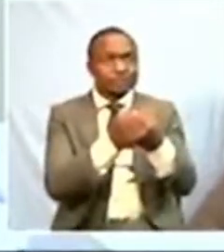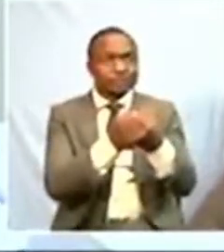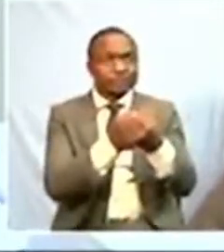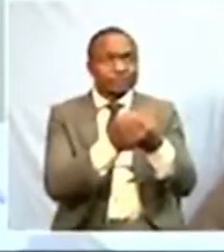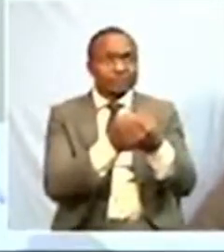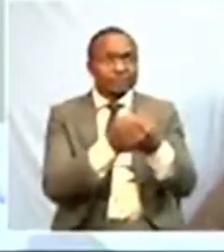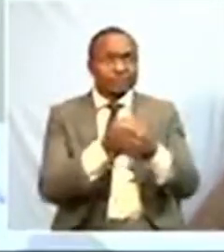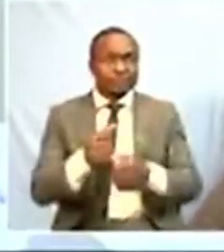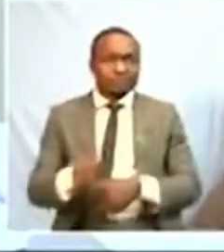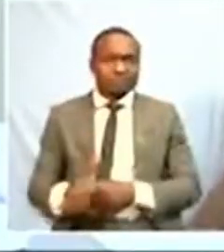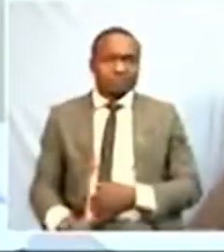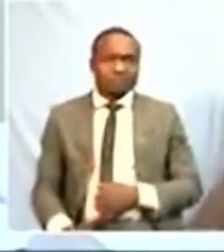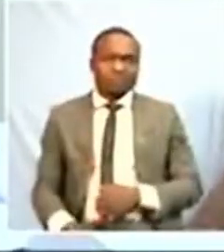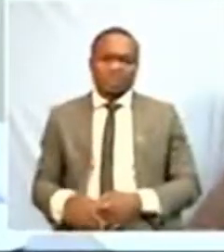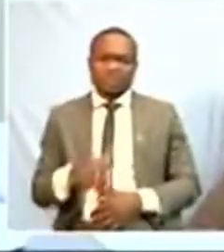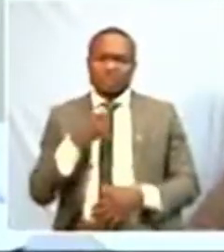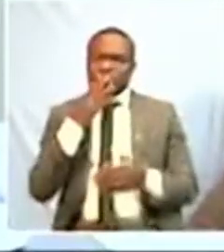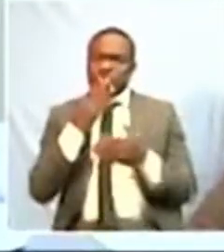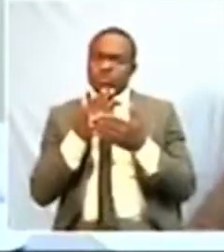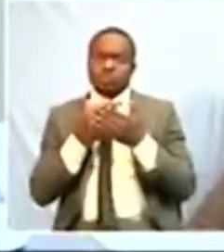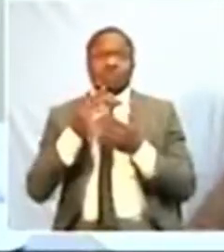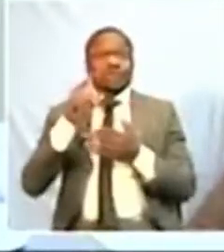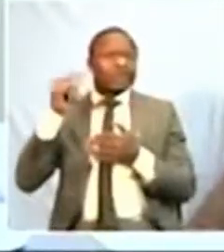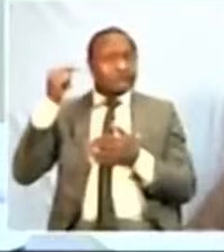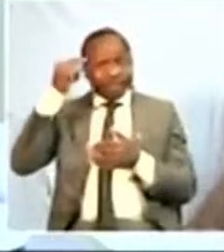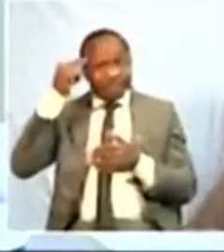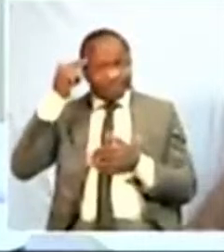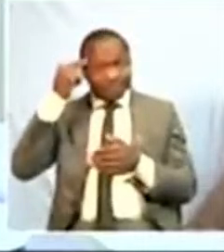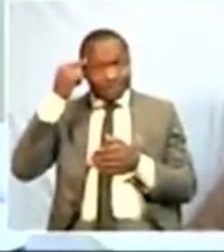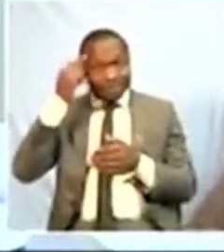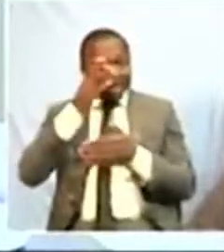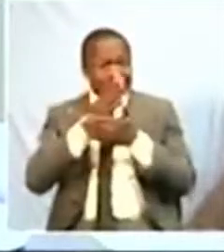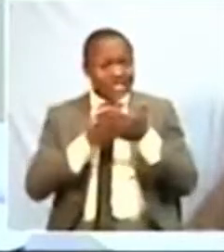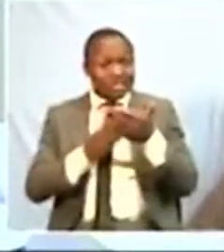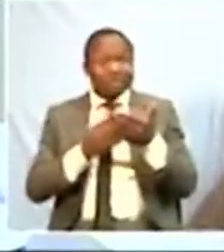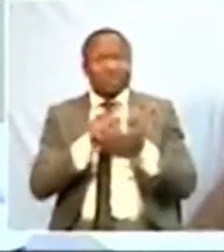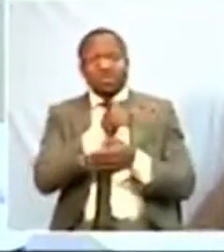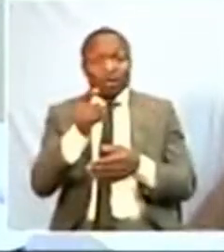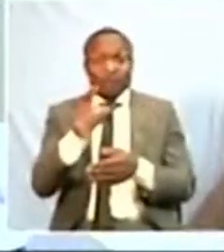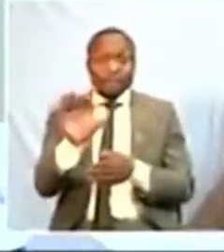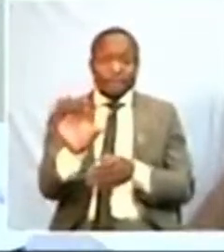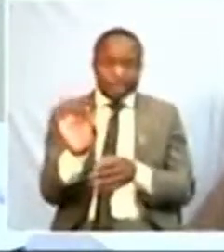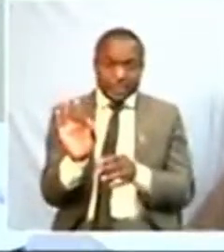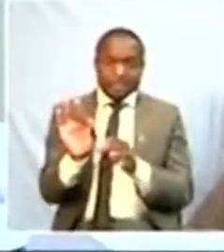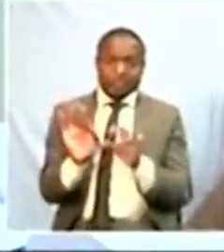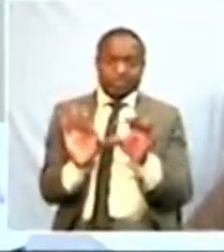a well-meaning government. Some of them, we have picked them.